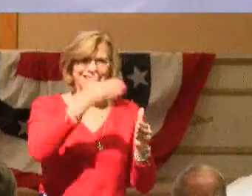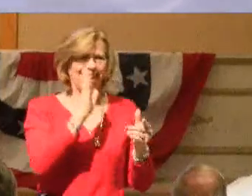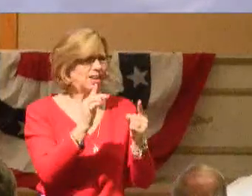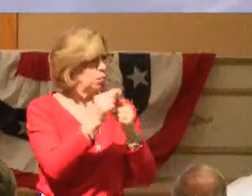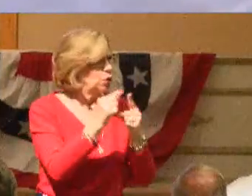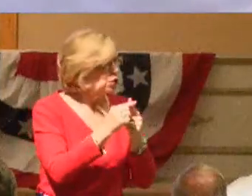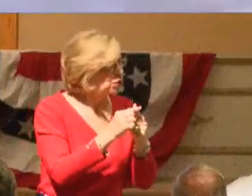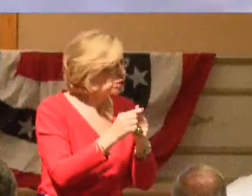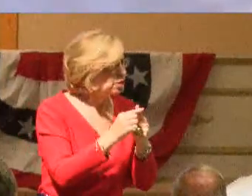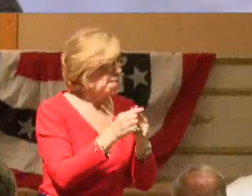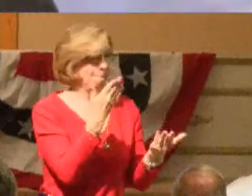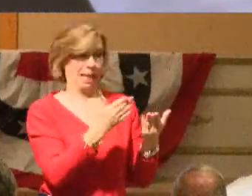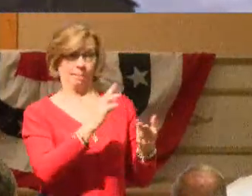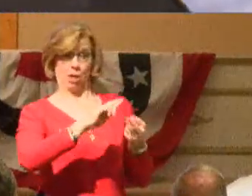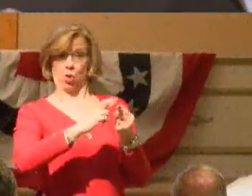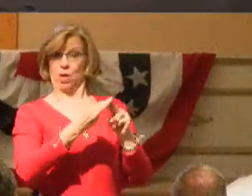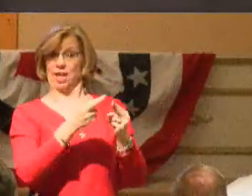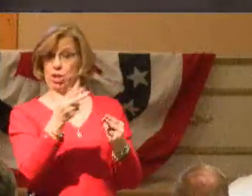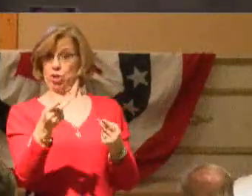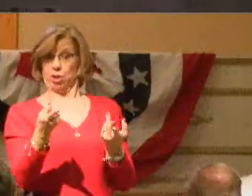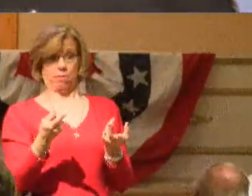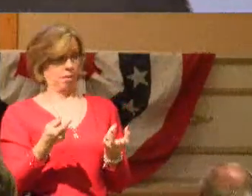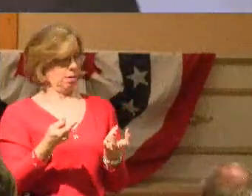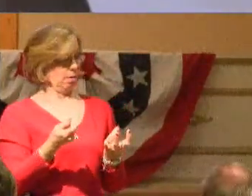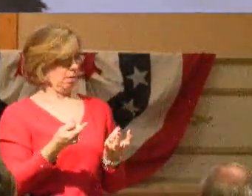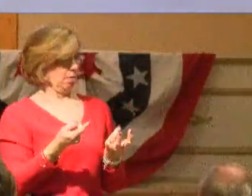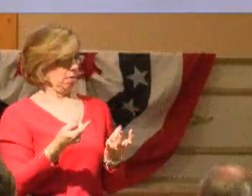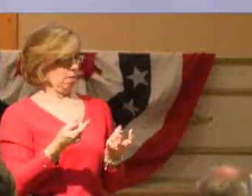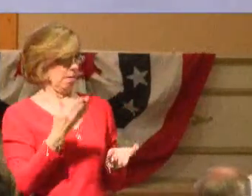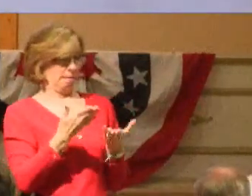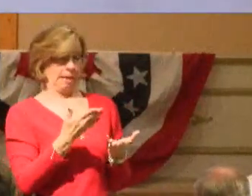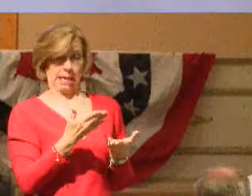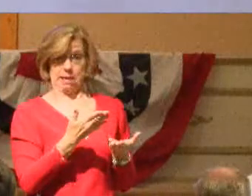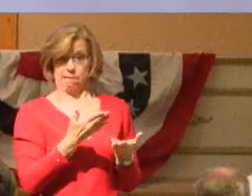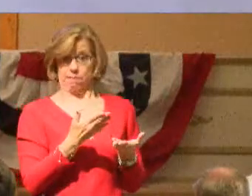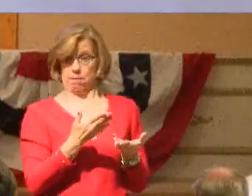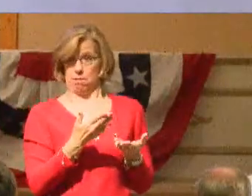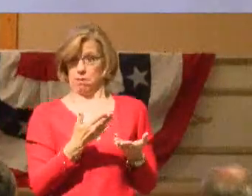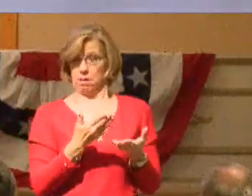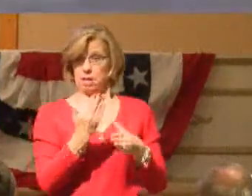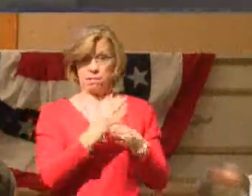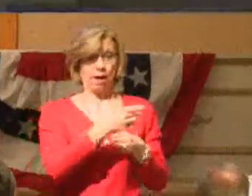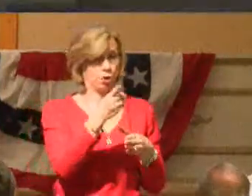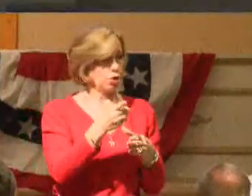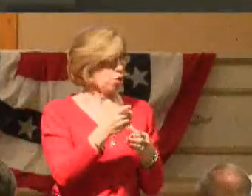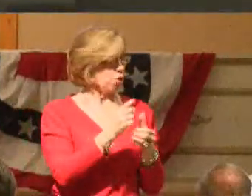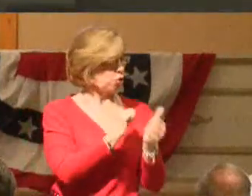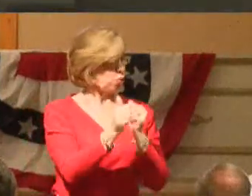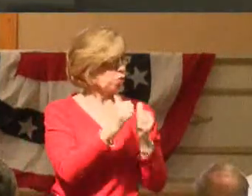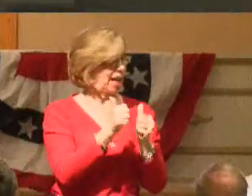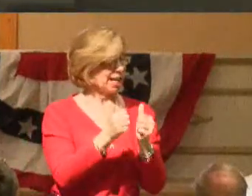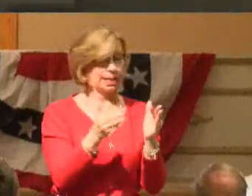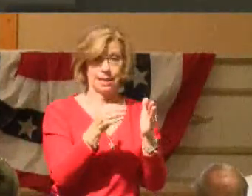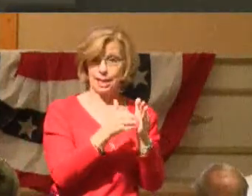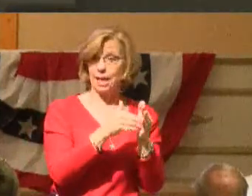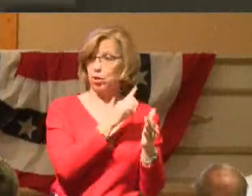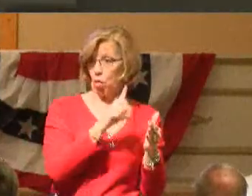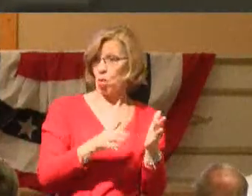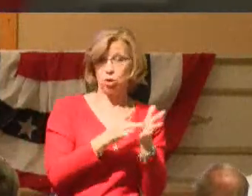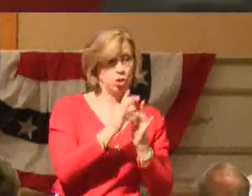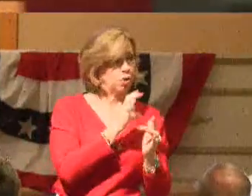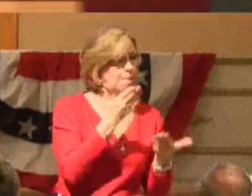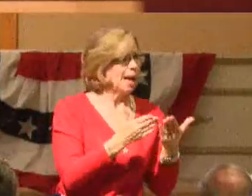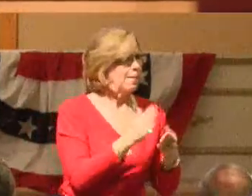you have that is hindering you from your race in the Lord Jesus Christ? Is it a business partnership that you